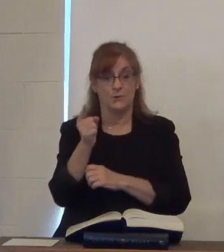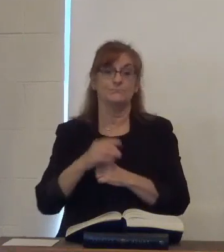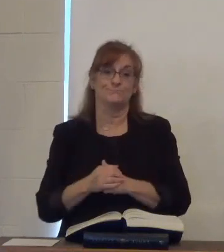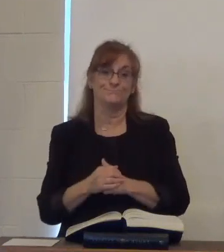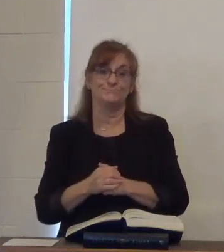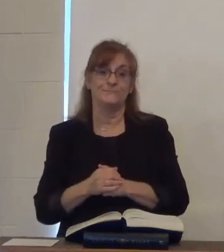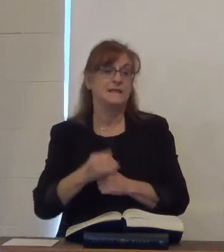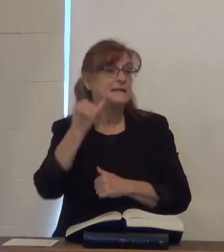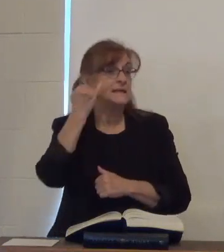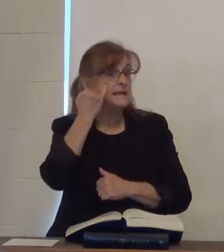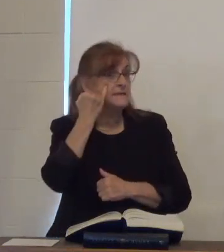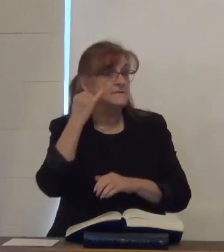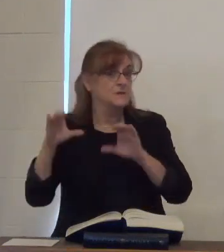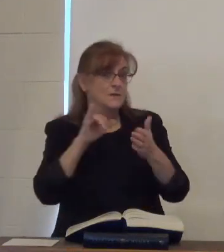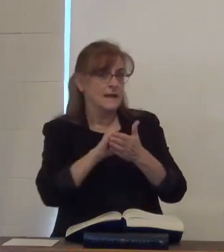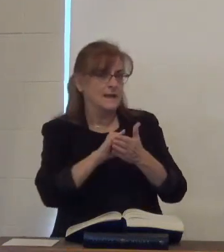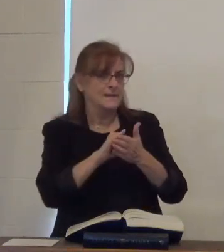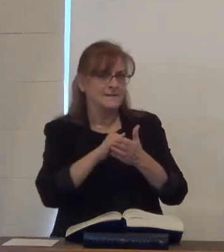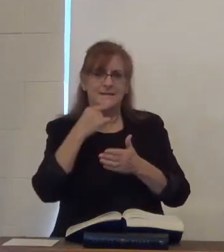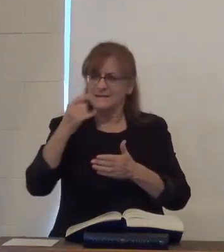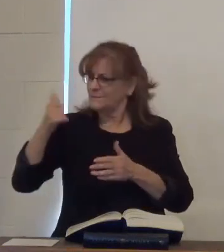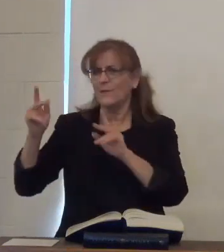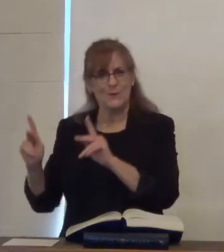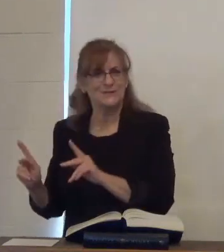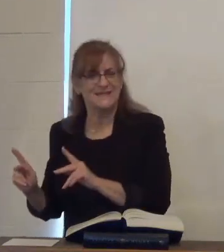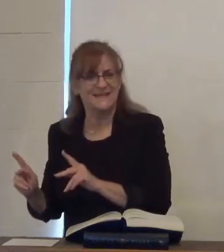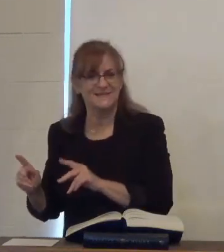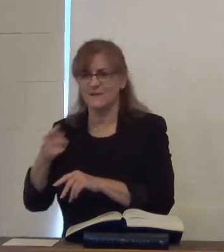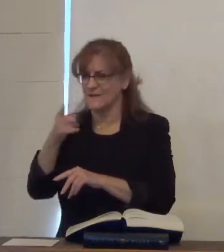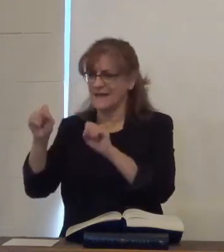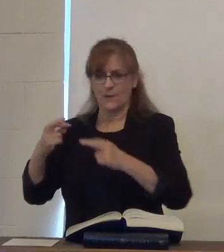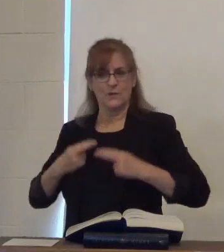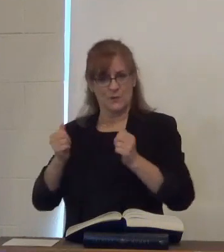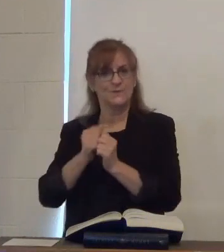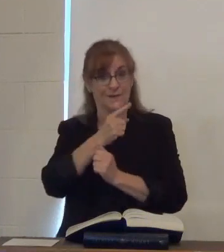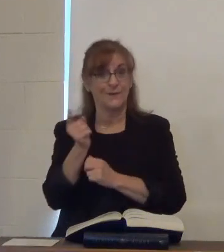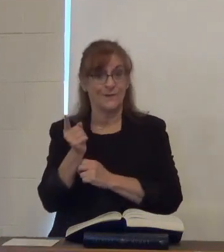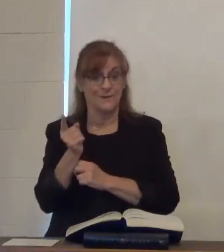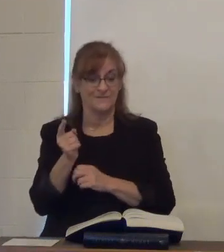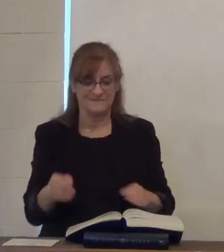And if you do that, would you tell someone else so that they can rejoice with you?